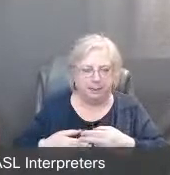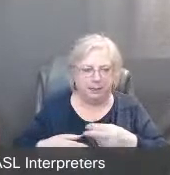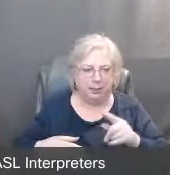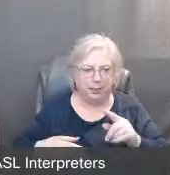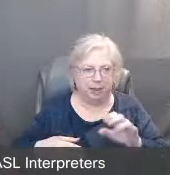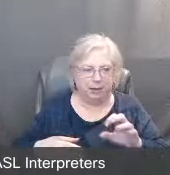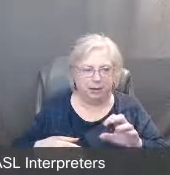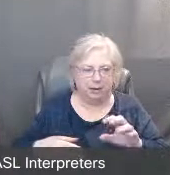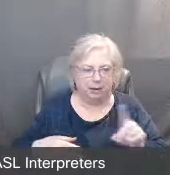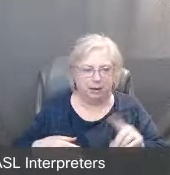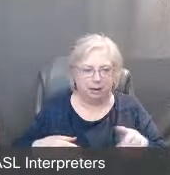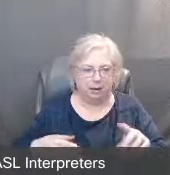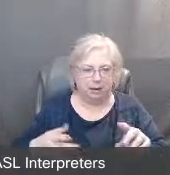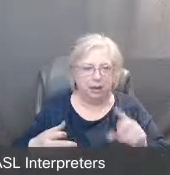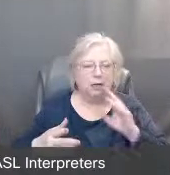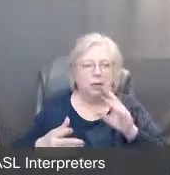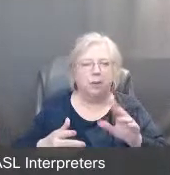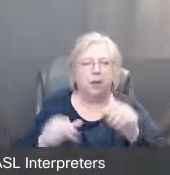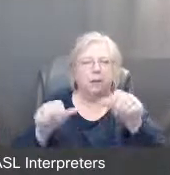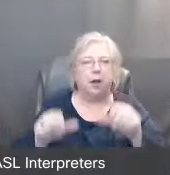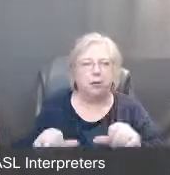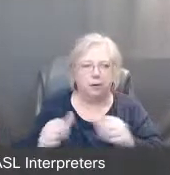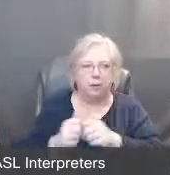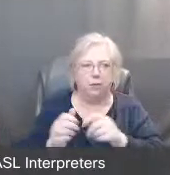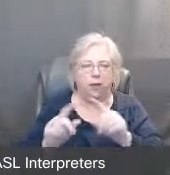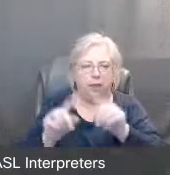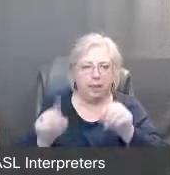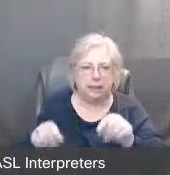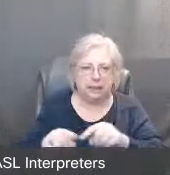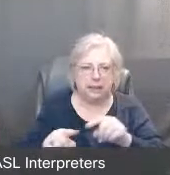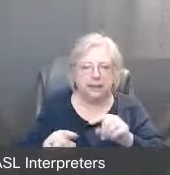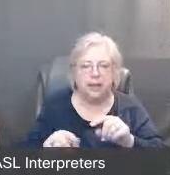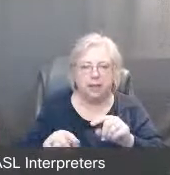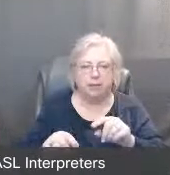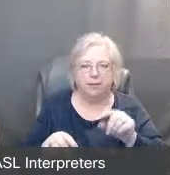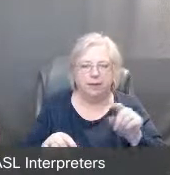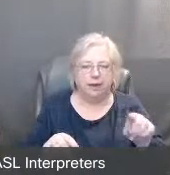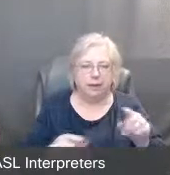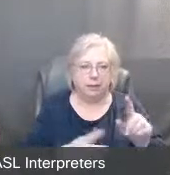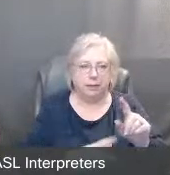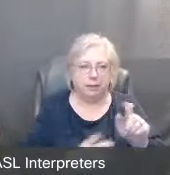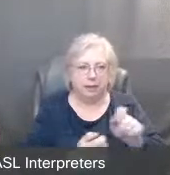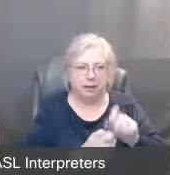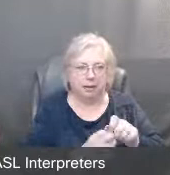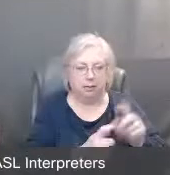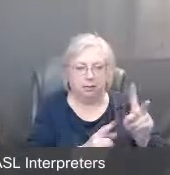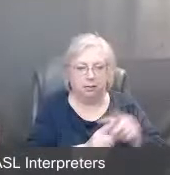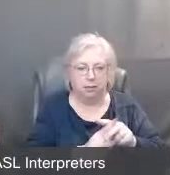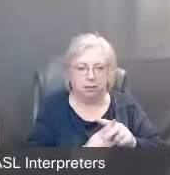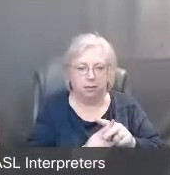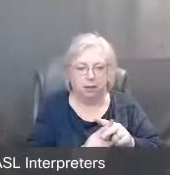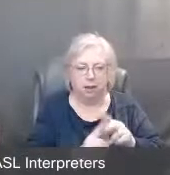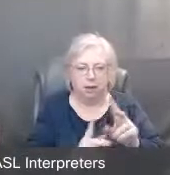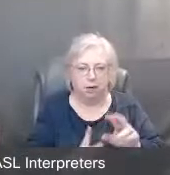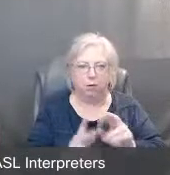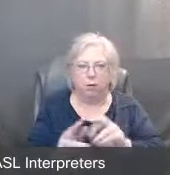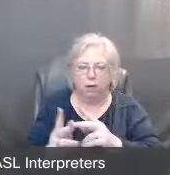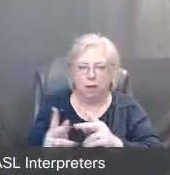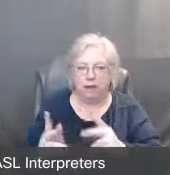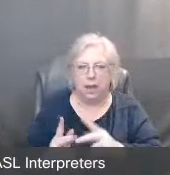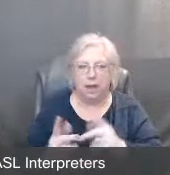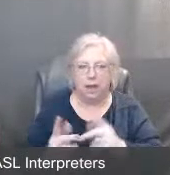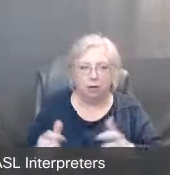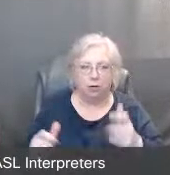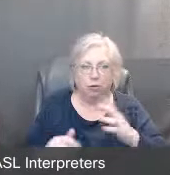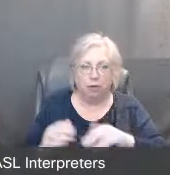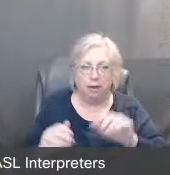PZD applications shall be posted with a sign. This particular application or site being larger than 10 acres